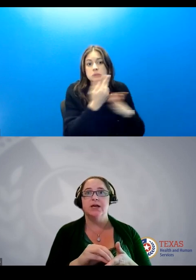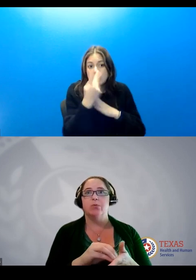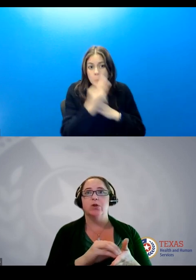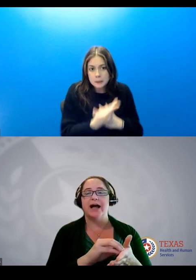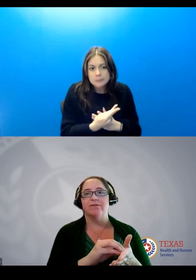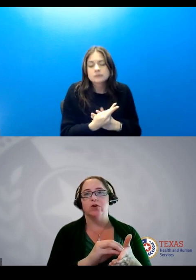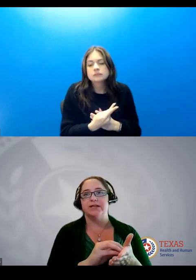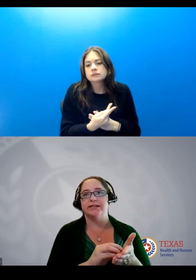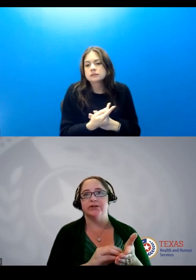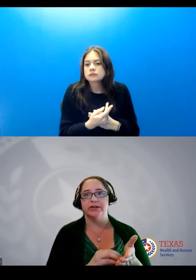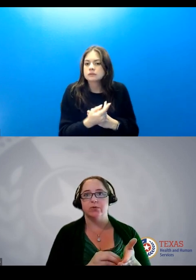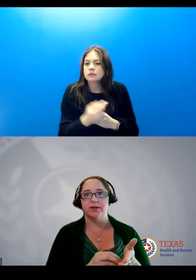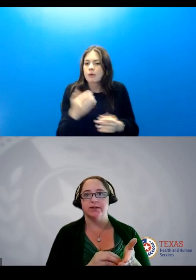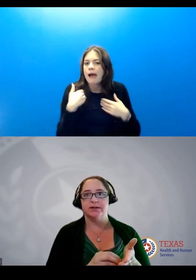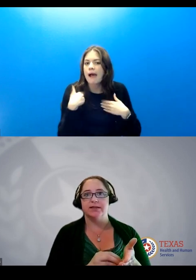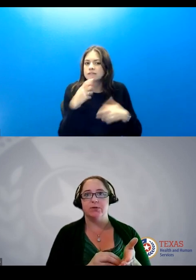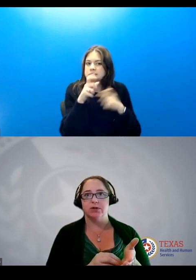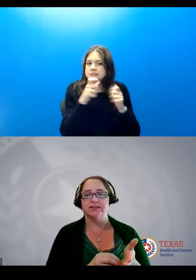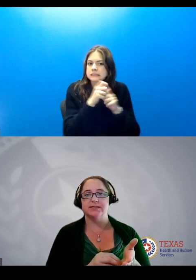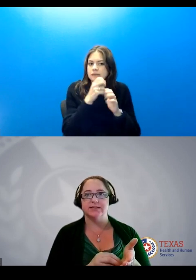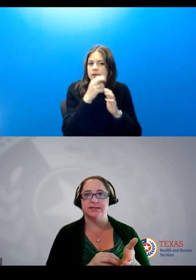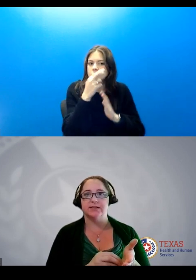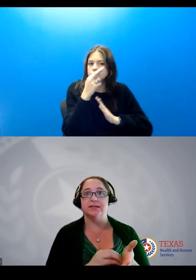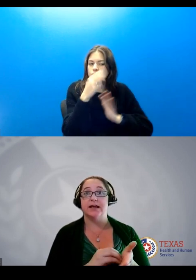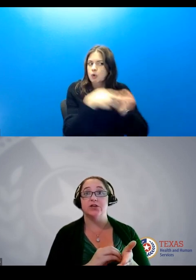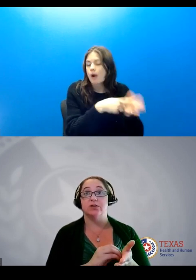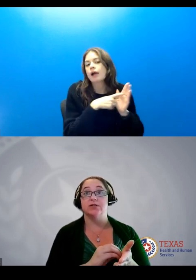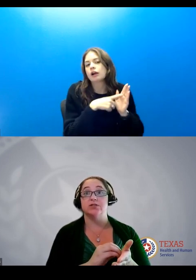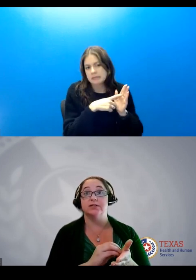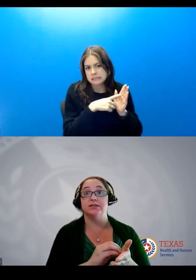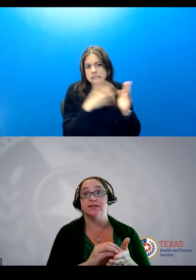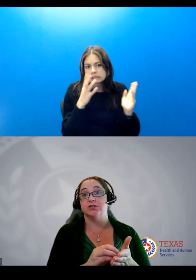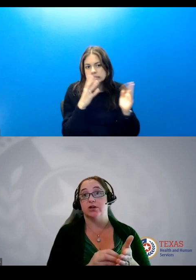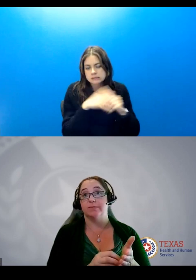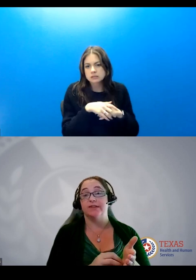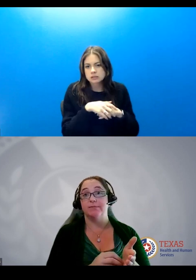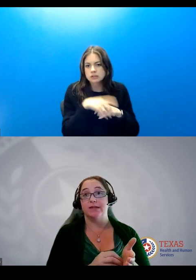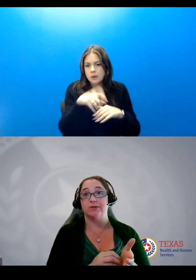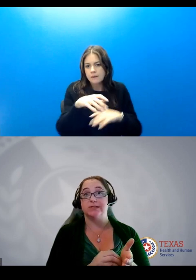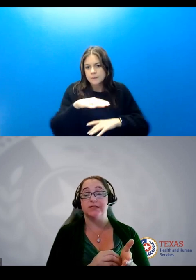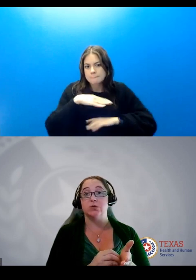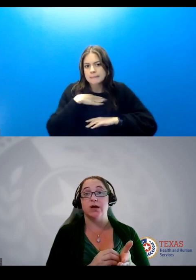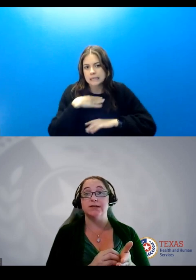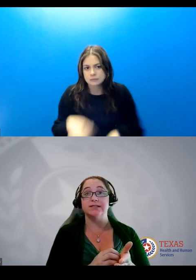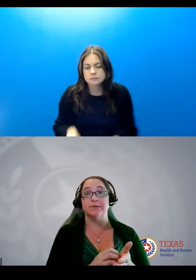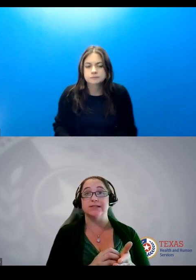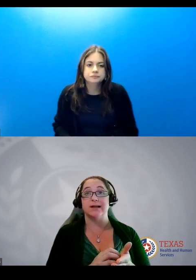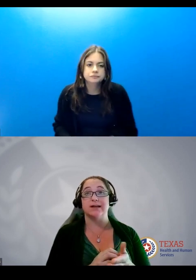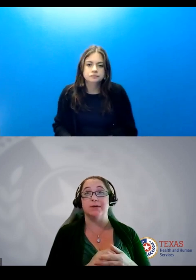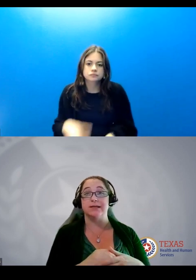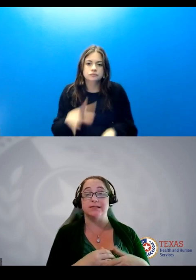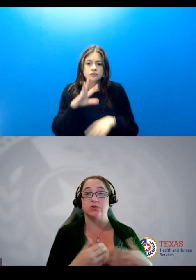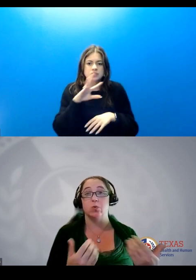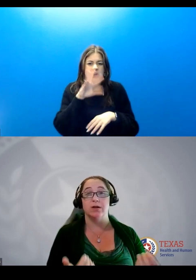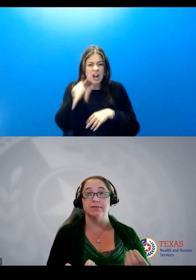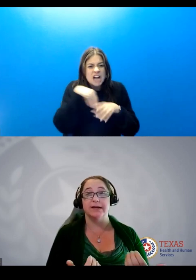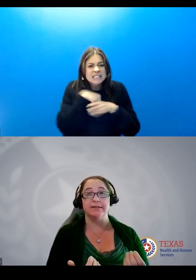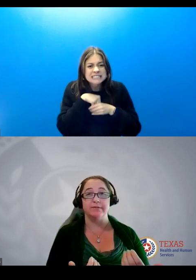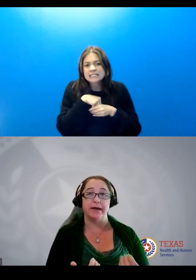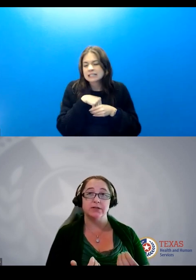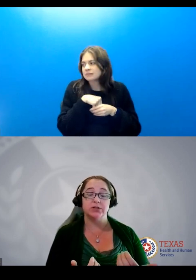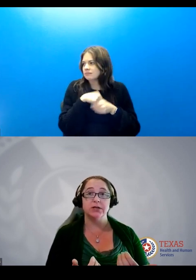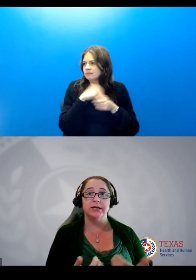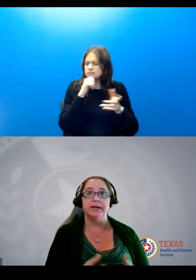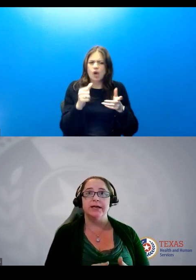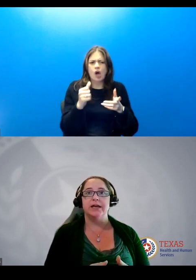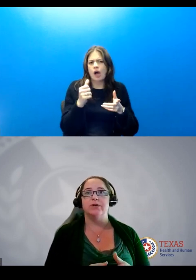programs will have criteria where they will assess that youth to determine if they meet those needs. So autism is not going to be a